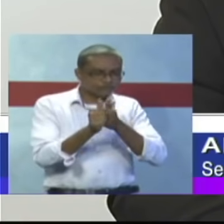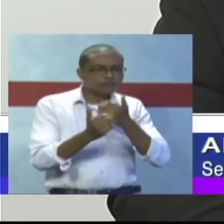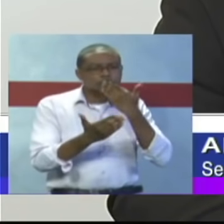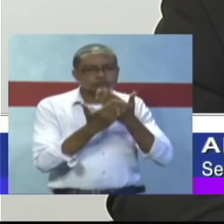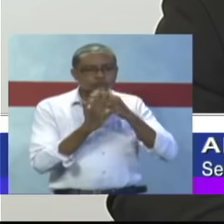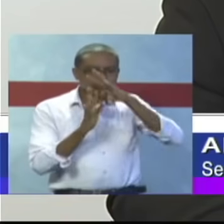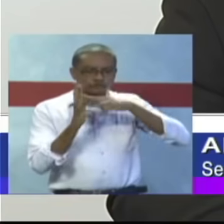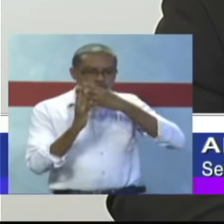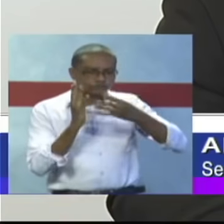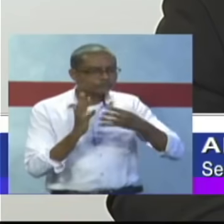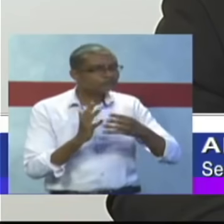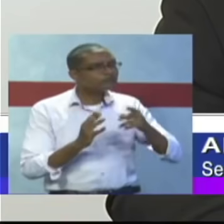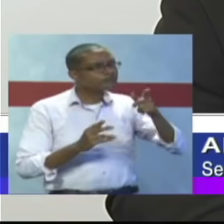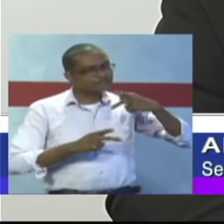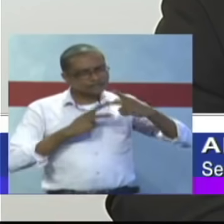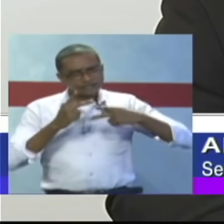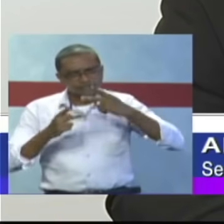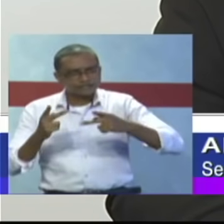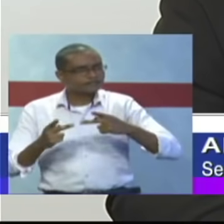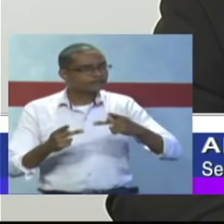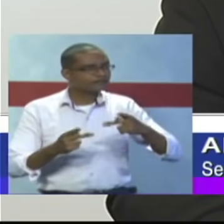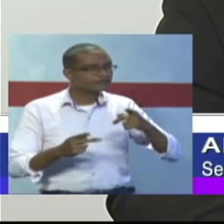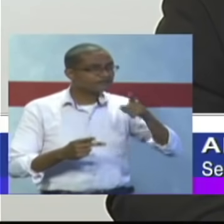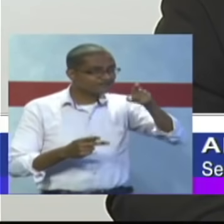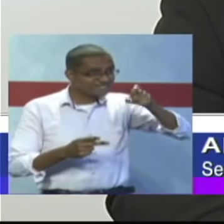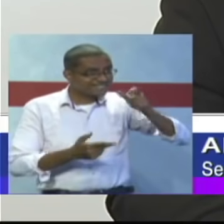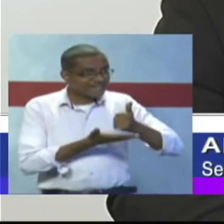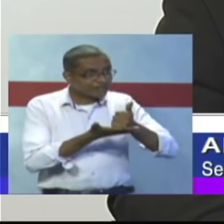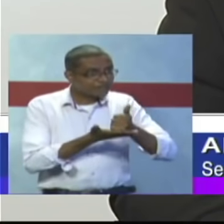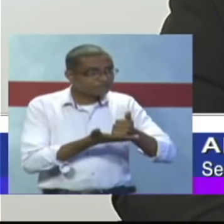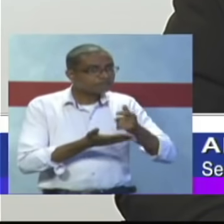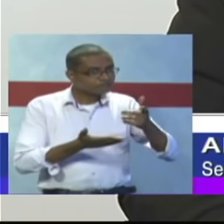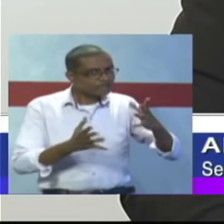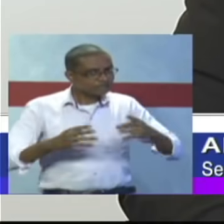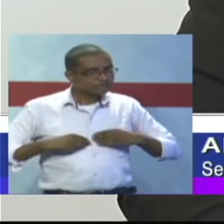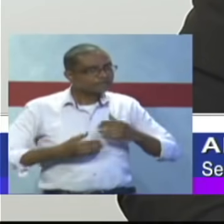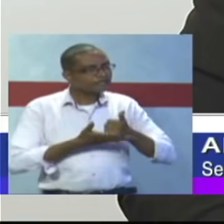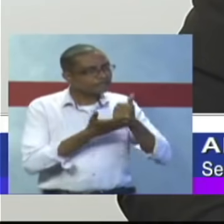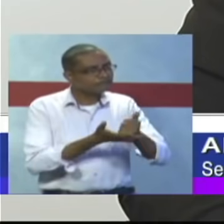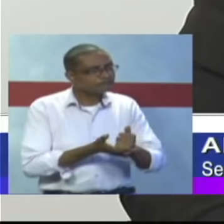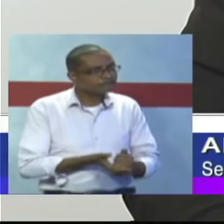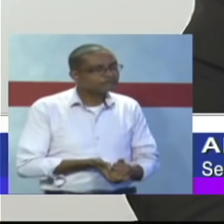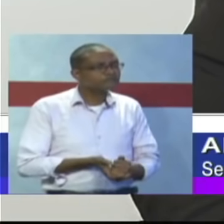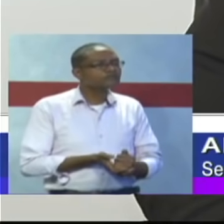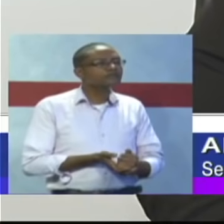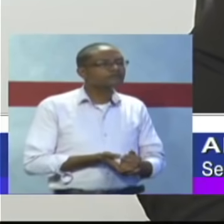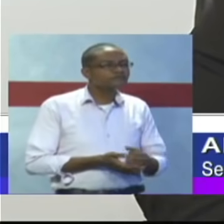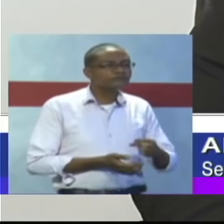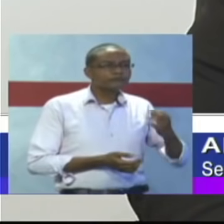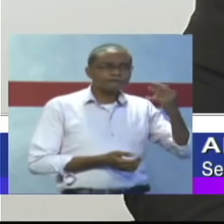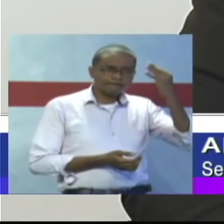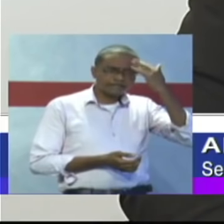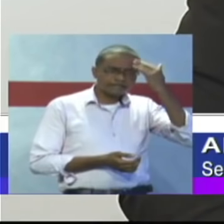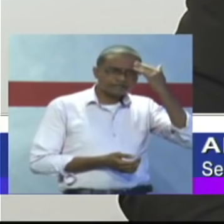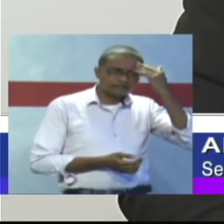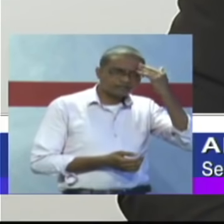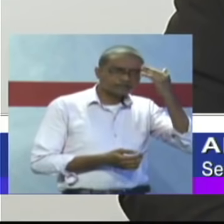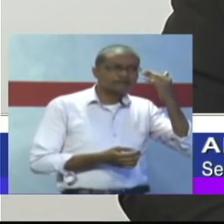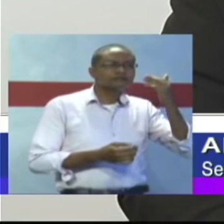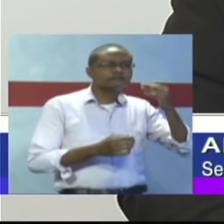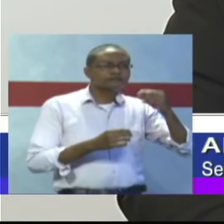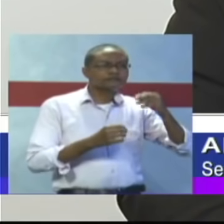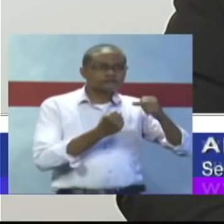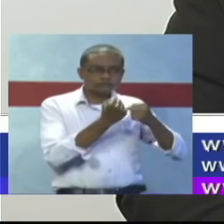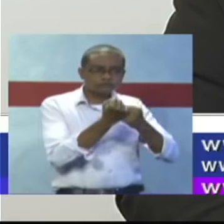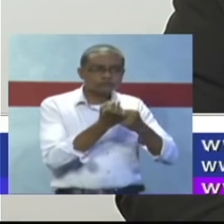to yourself and others. Reach out for help if you need it. That said, for mental and psychosocial support, you can visit the